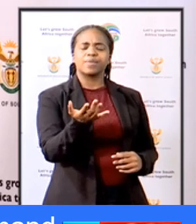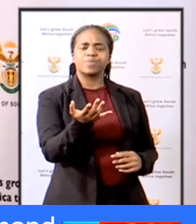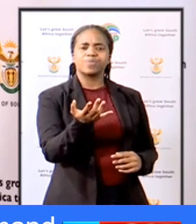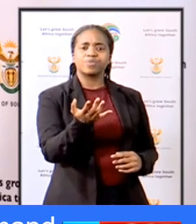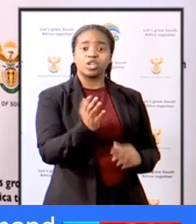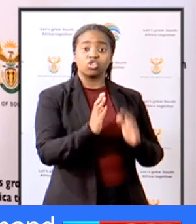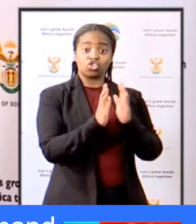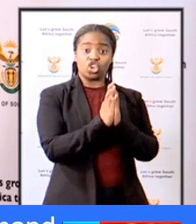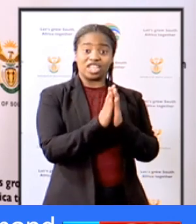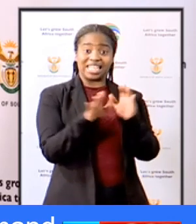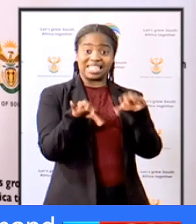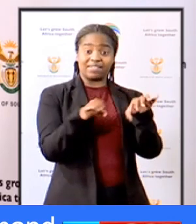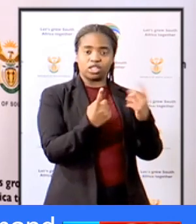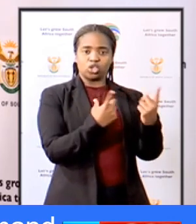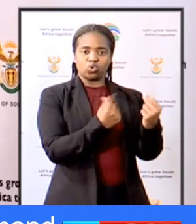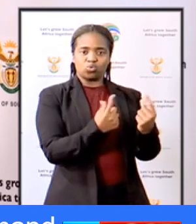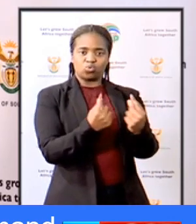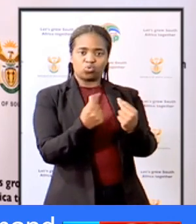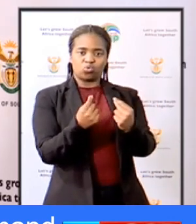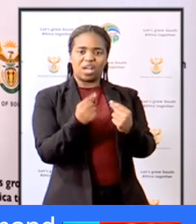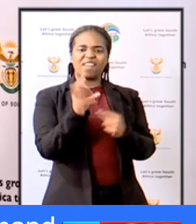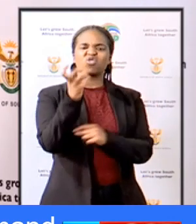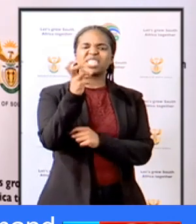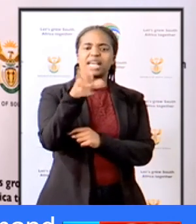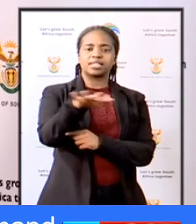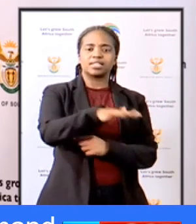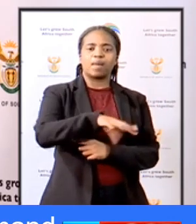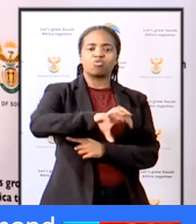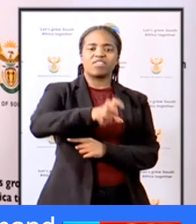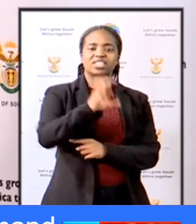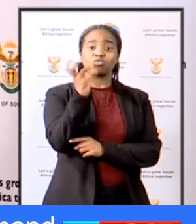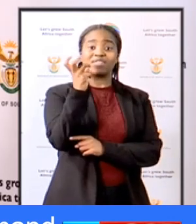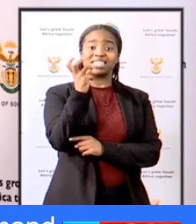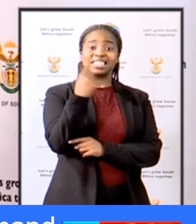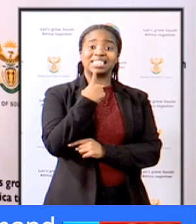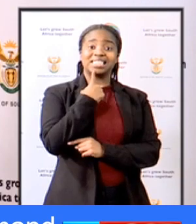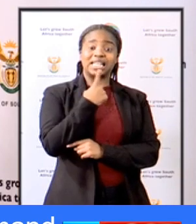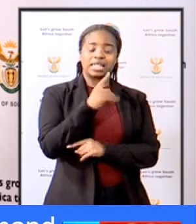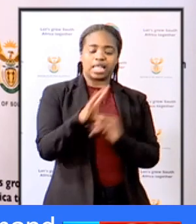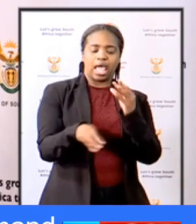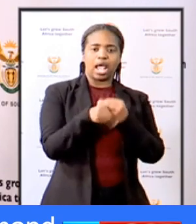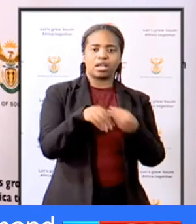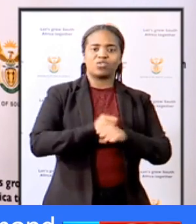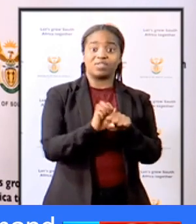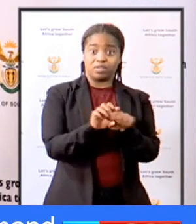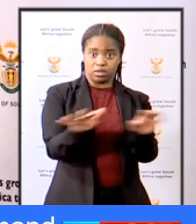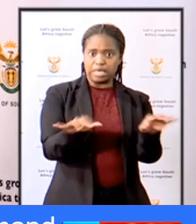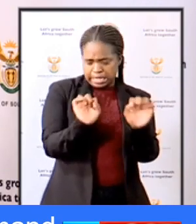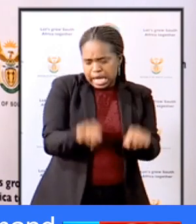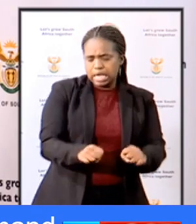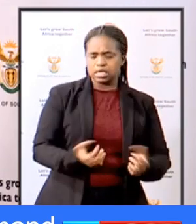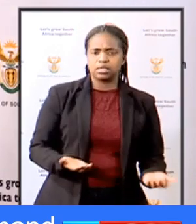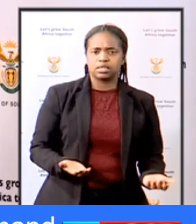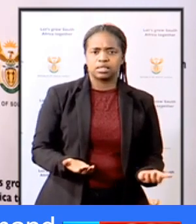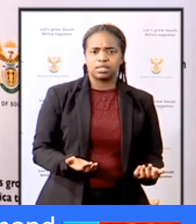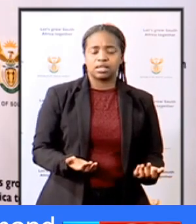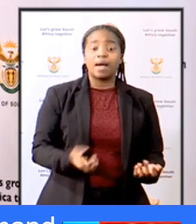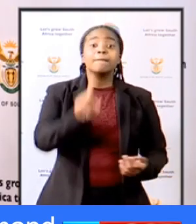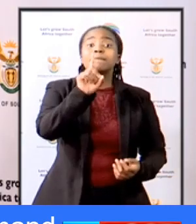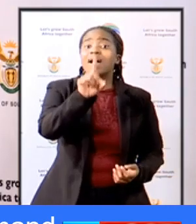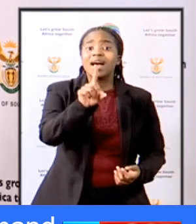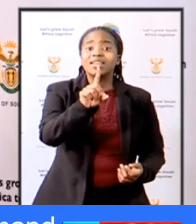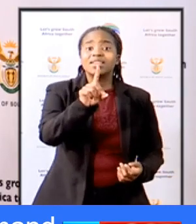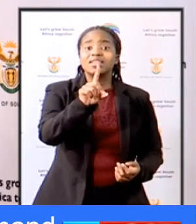the church activity in the Free State contributed to the spread of the disease. Yes, but there were